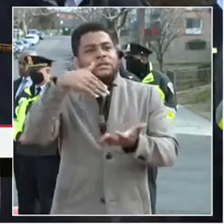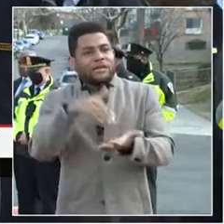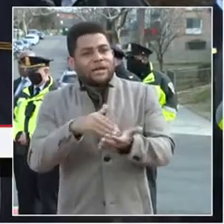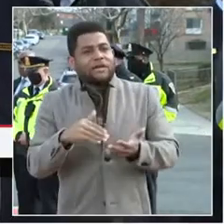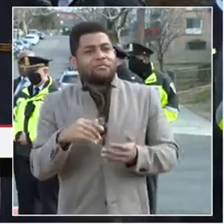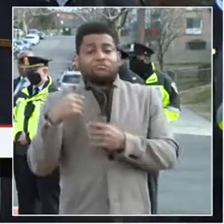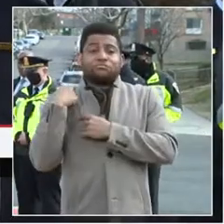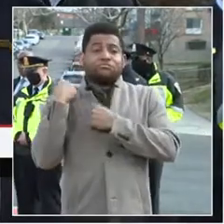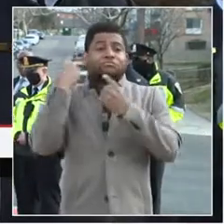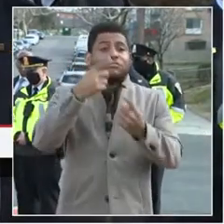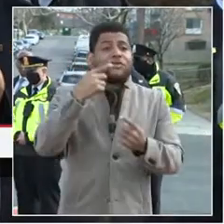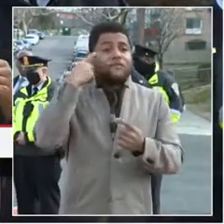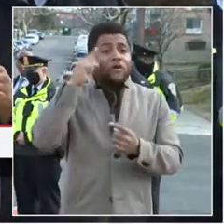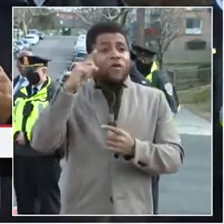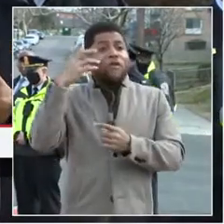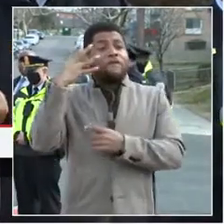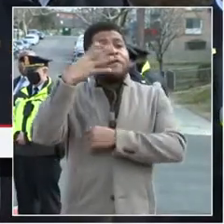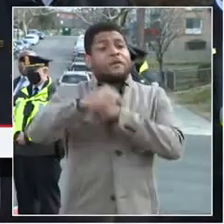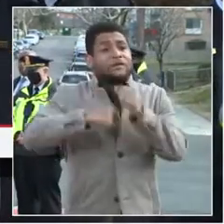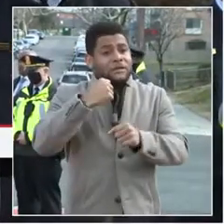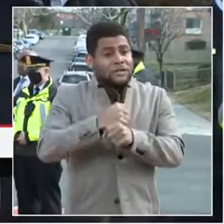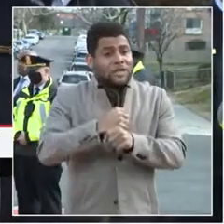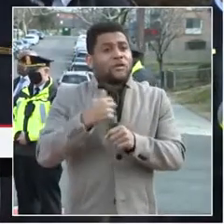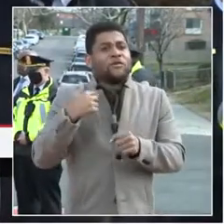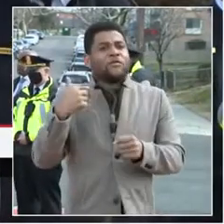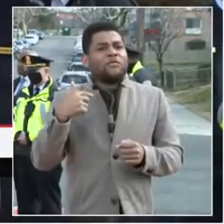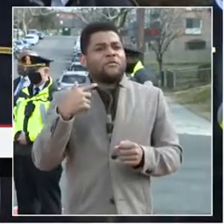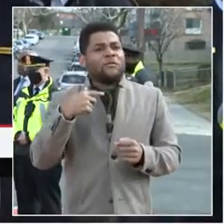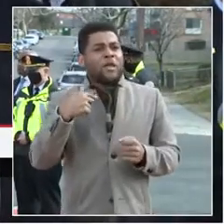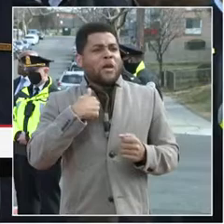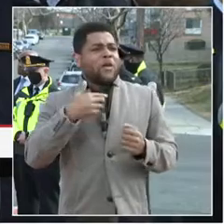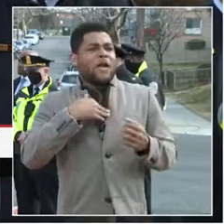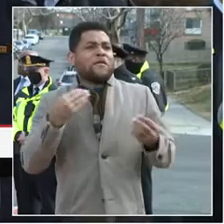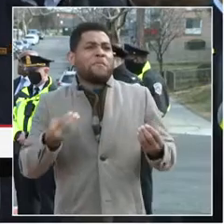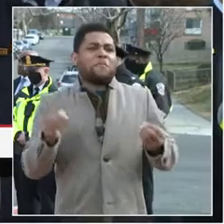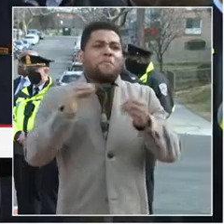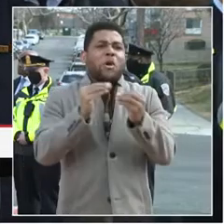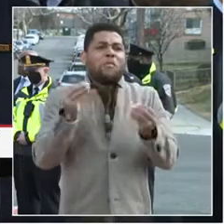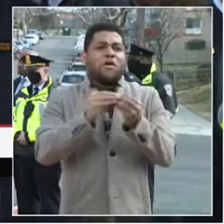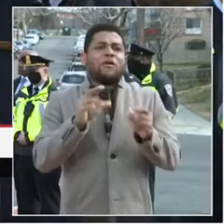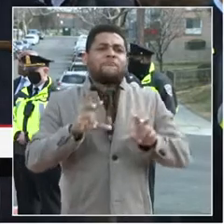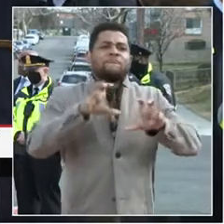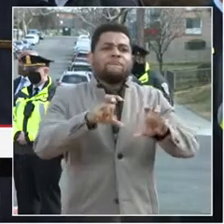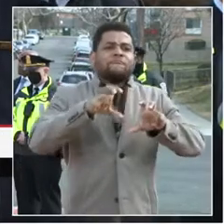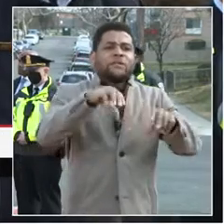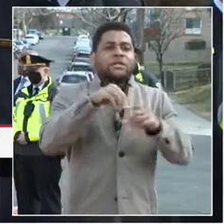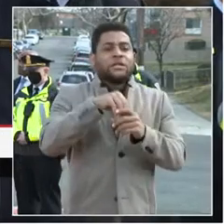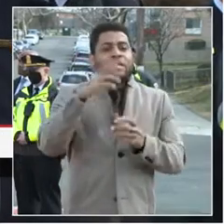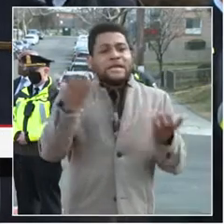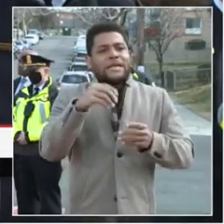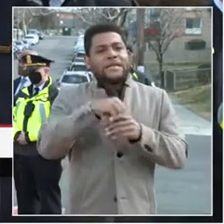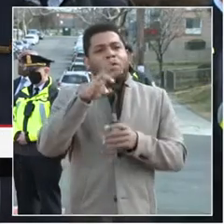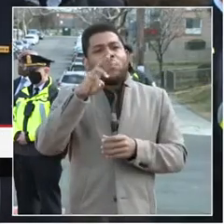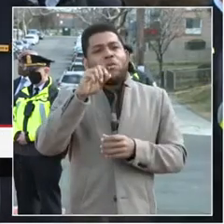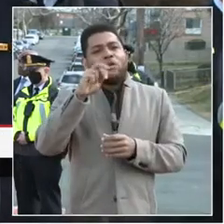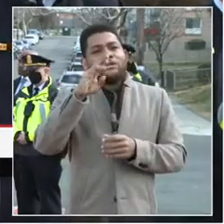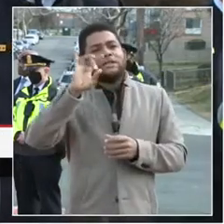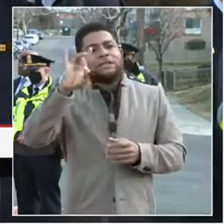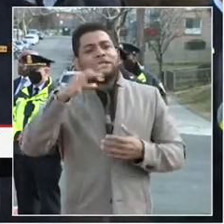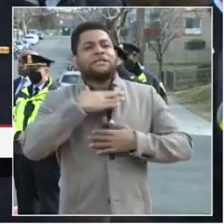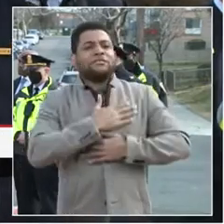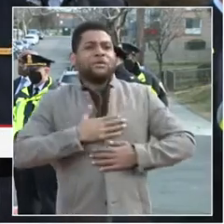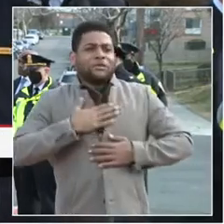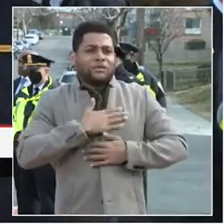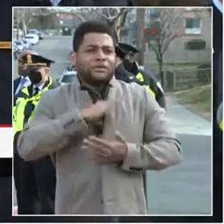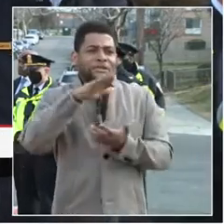proud of the increased investments that we've made in Ward 8 recreation centers, but we continue to look for